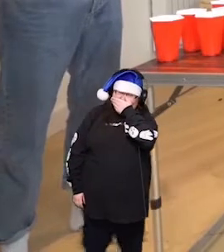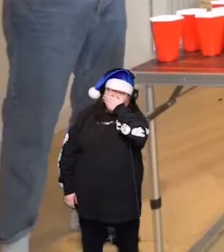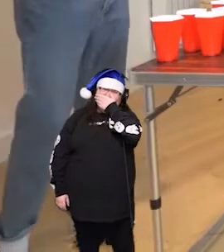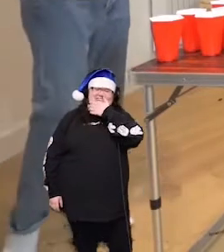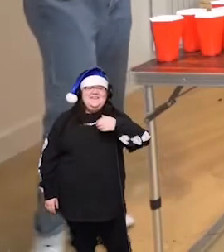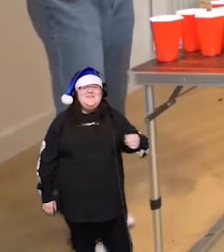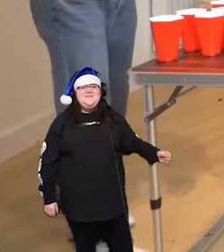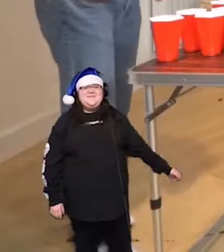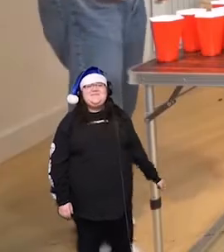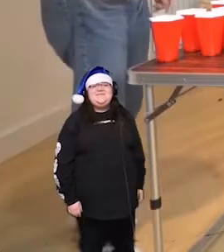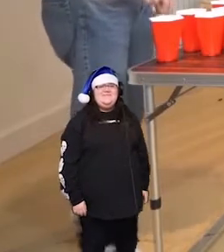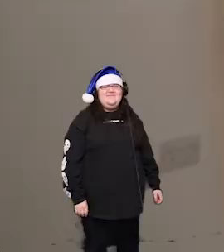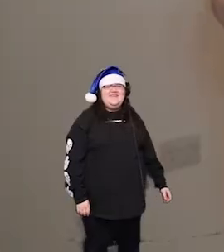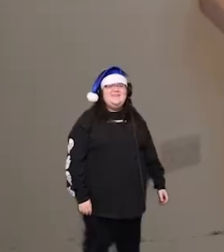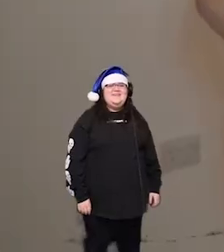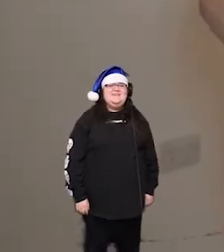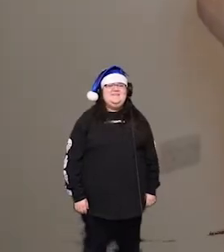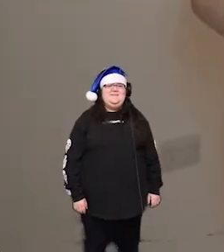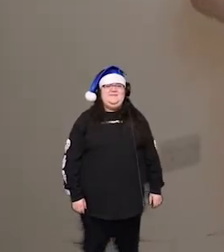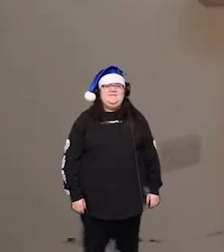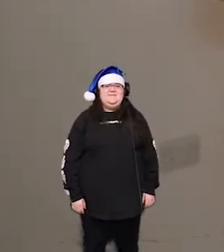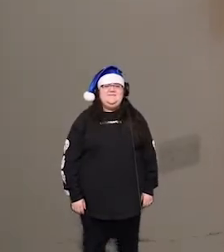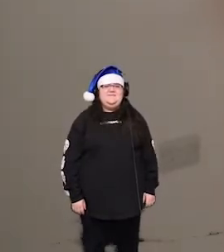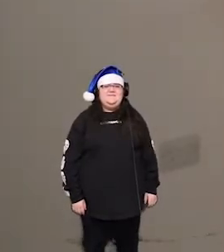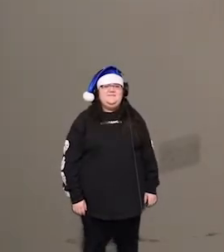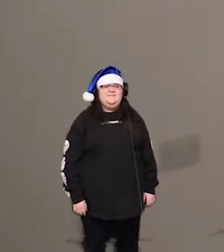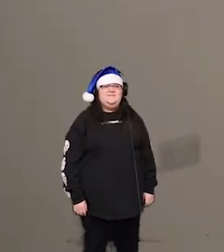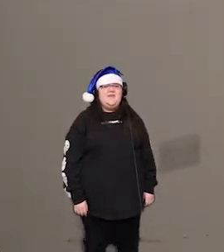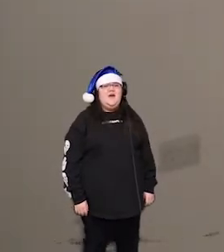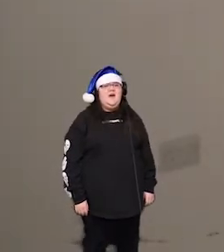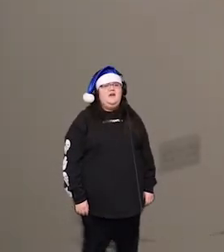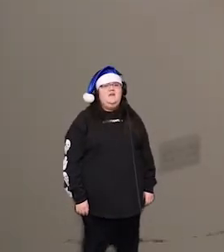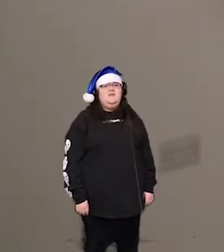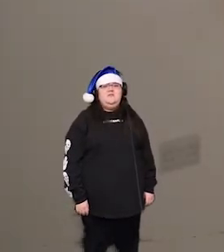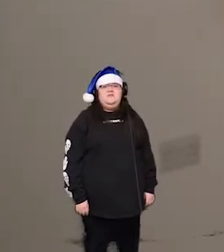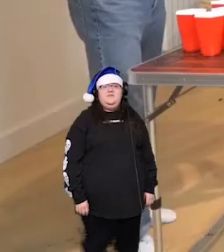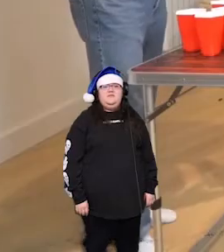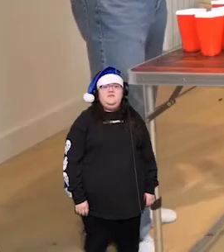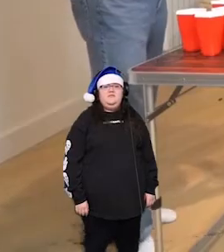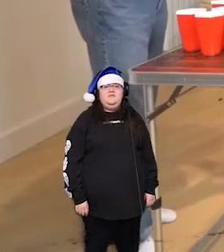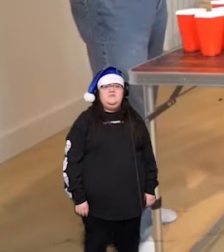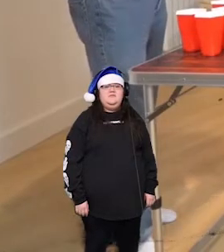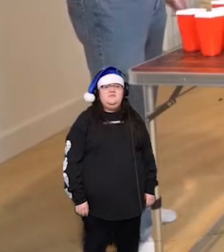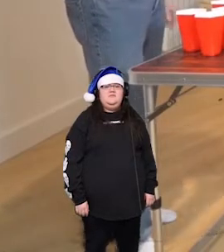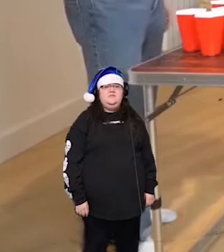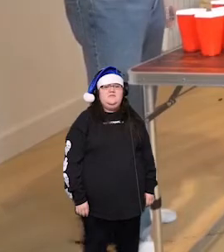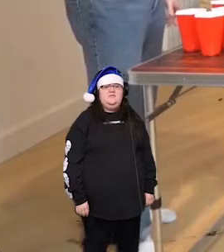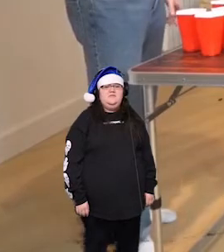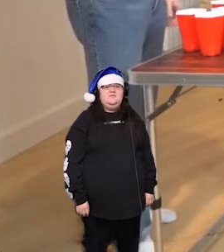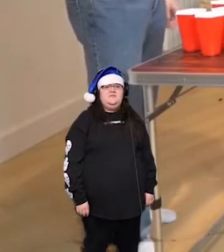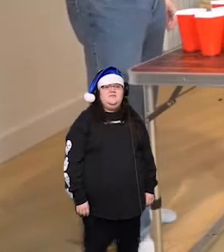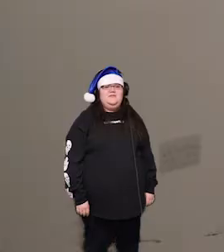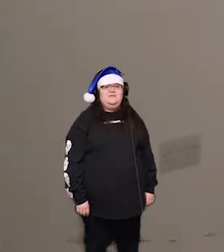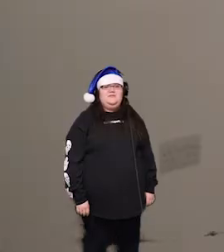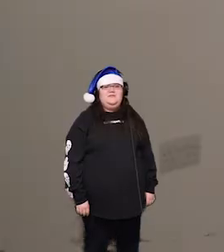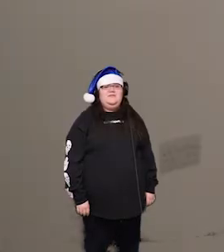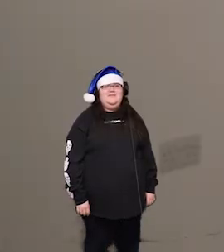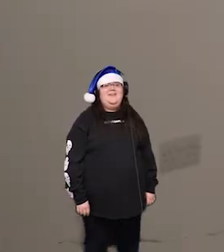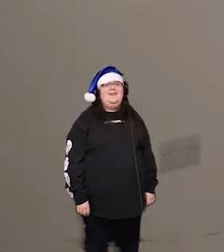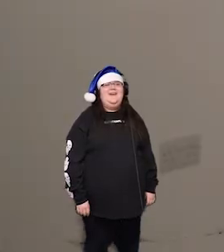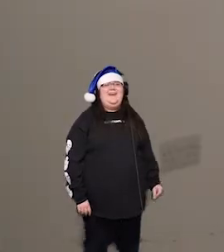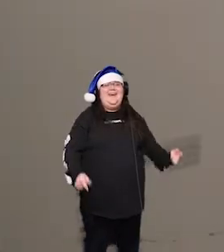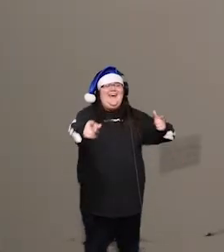Right, question. What the fuck is this? What is the capital of Iceland? Reykjavik. Oh my God, how the fuck did you get that? Because I went